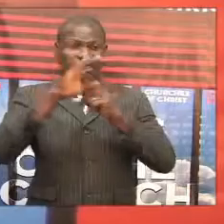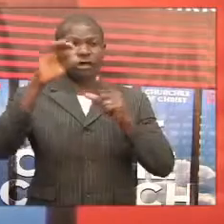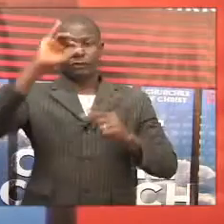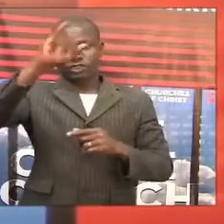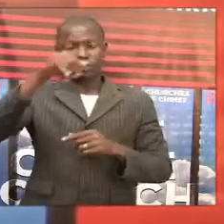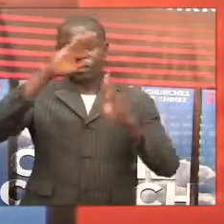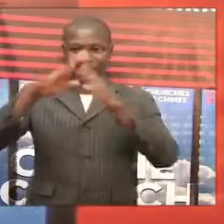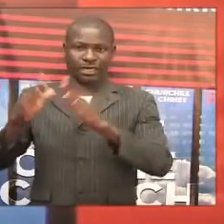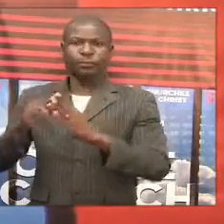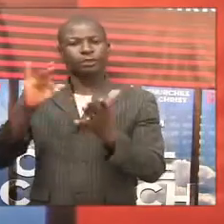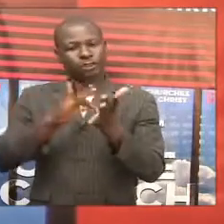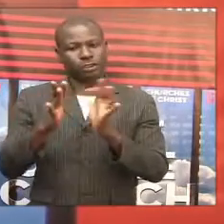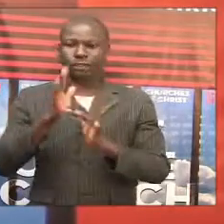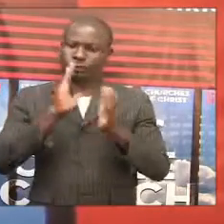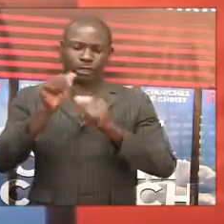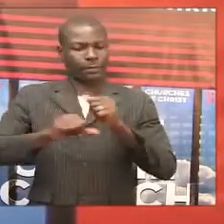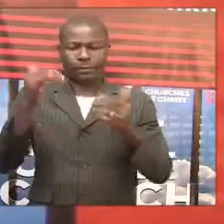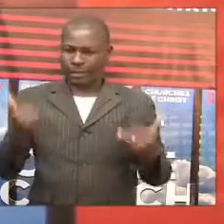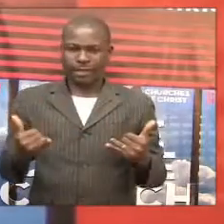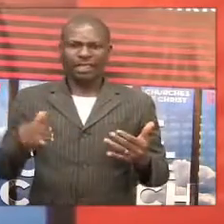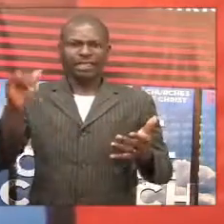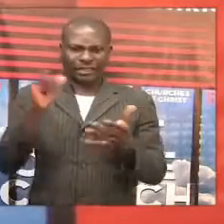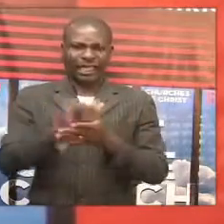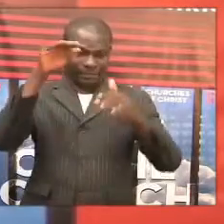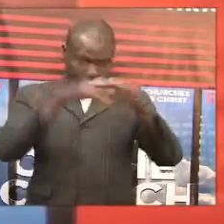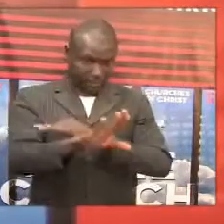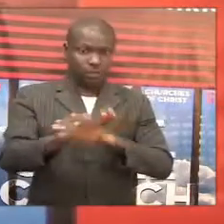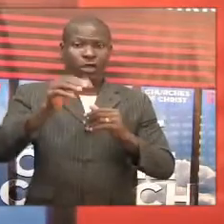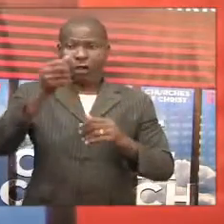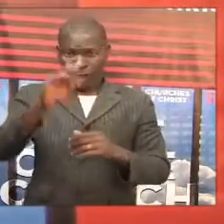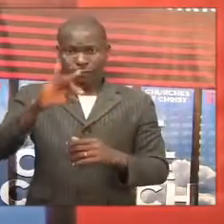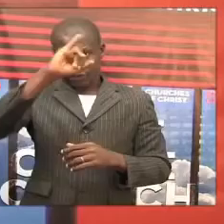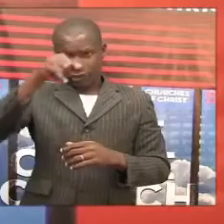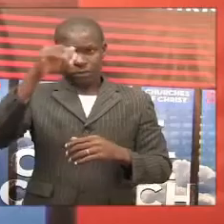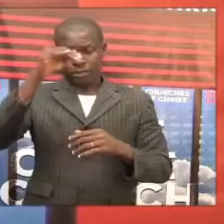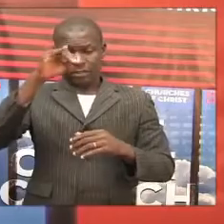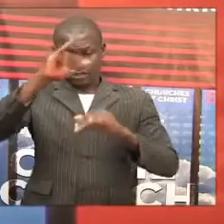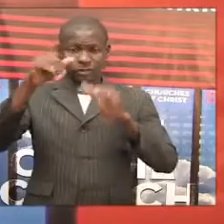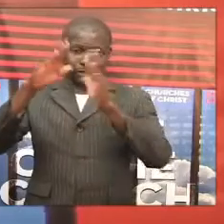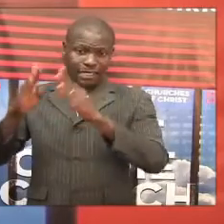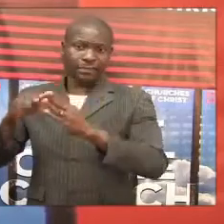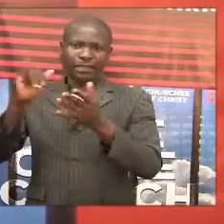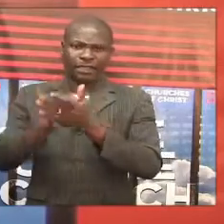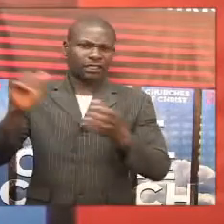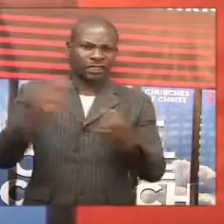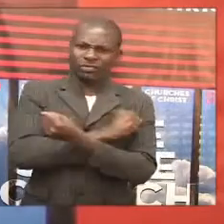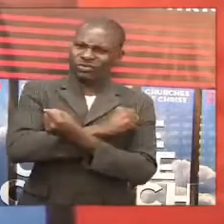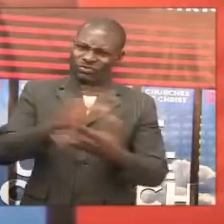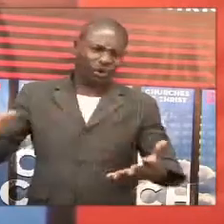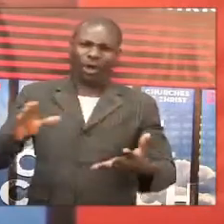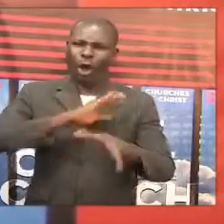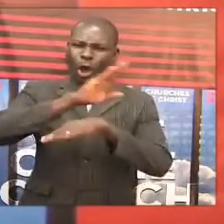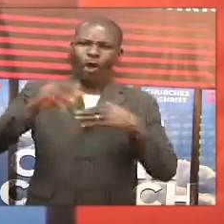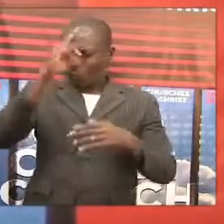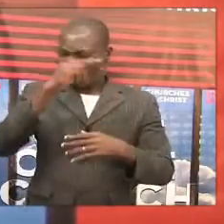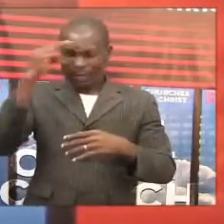And as I invest in Numu, and a Roman, a soldier for no, it destroy Israel for temple no. Now, Omoko